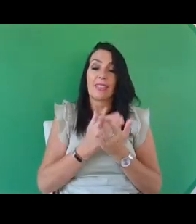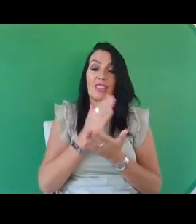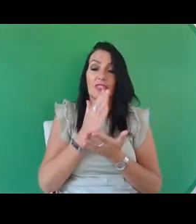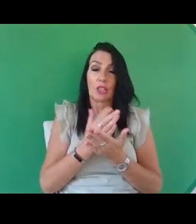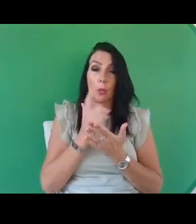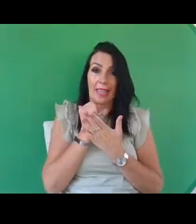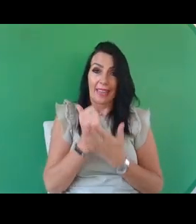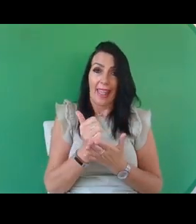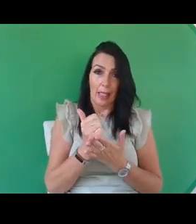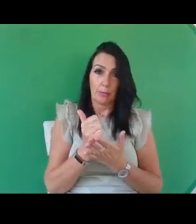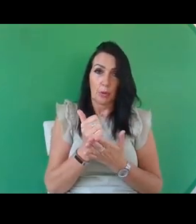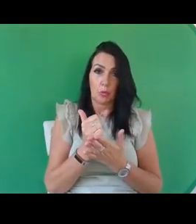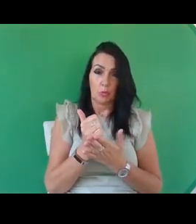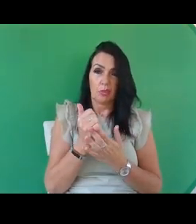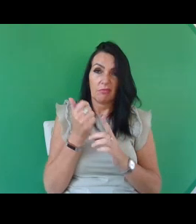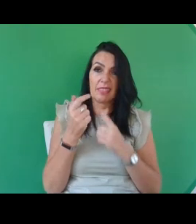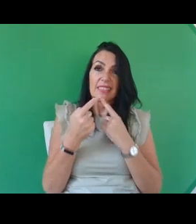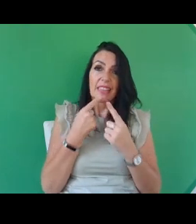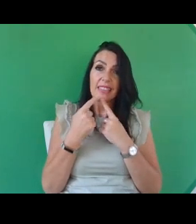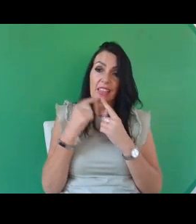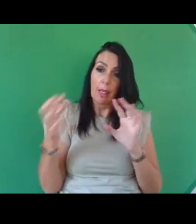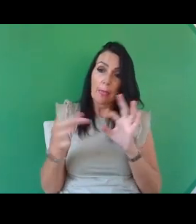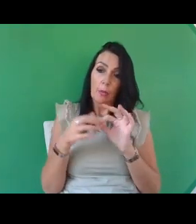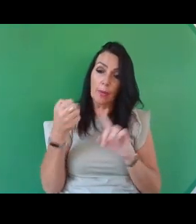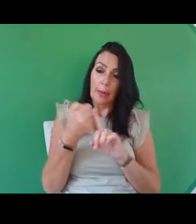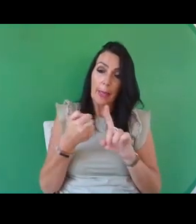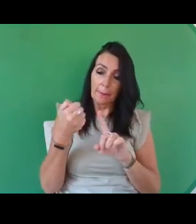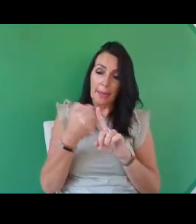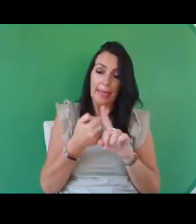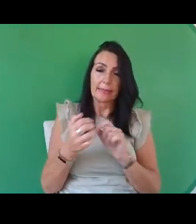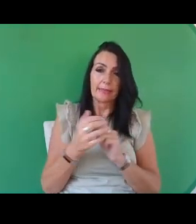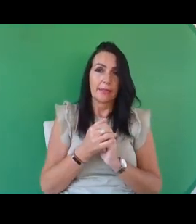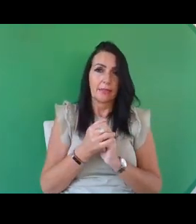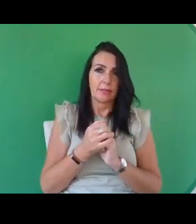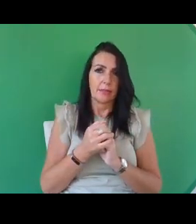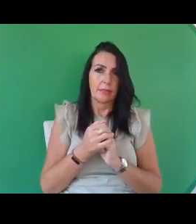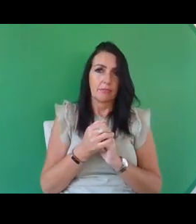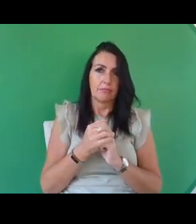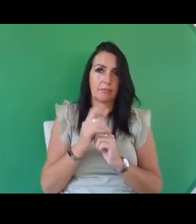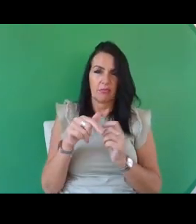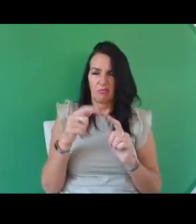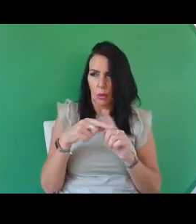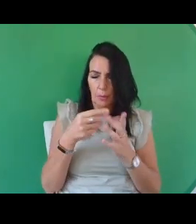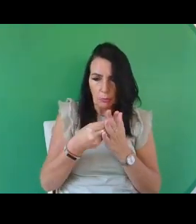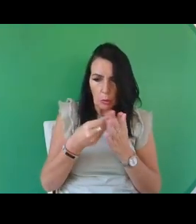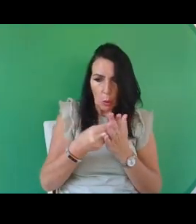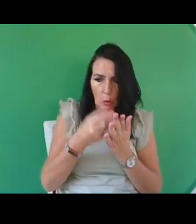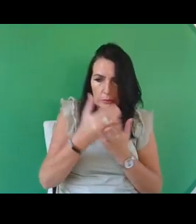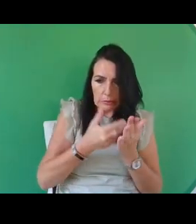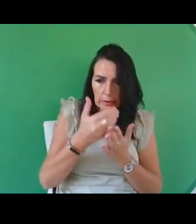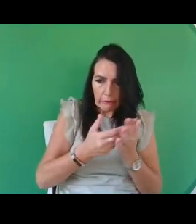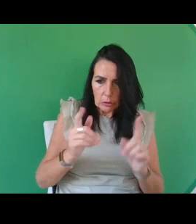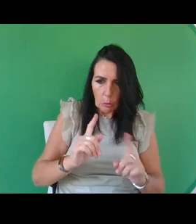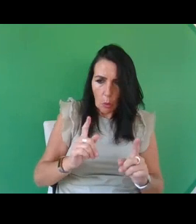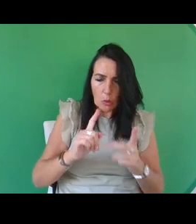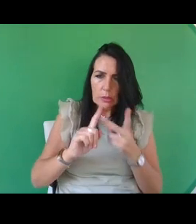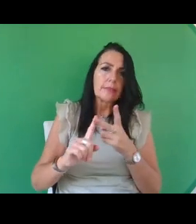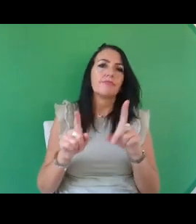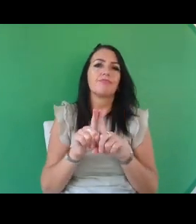this supporting data for your campaigns. That would cover those costs and energy savings that I mentioned earlier. It would also